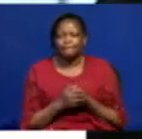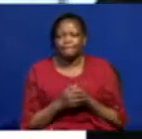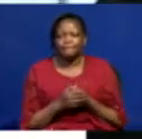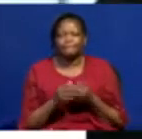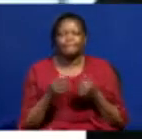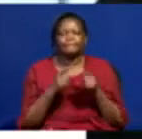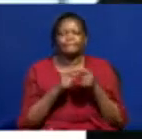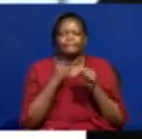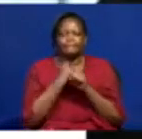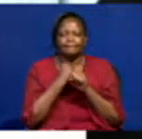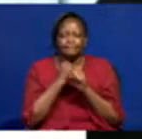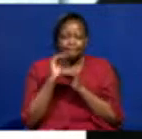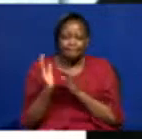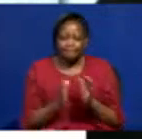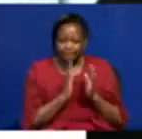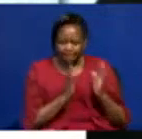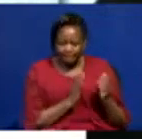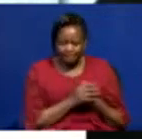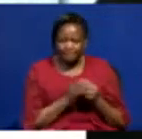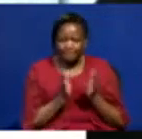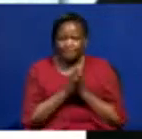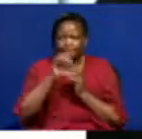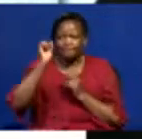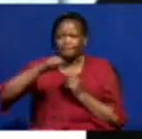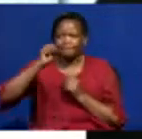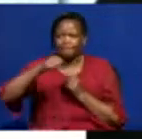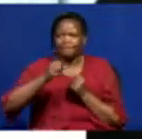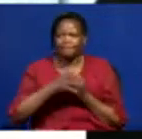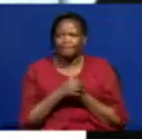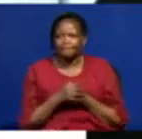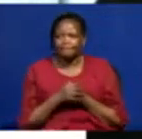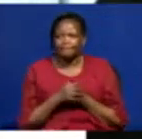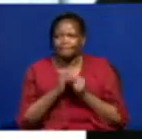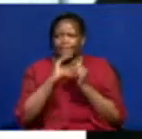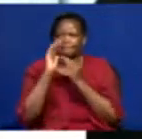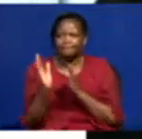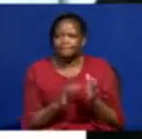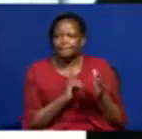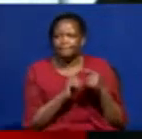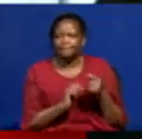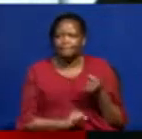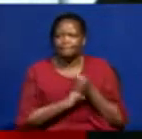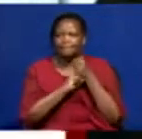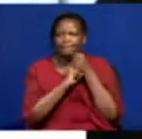arrangement. We are working on the arrangements for that, and yes, we are planning to support some different charity organizations.